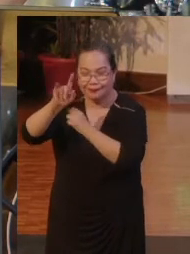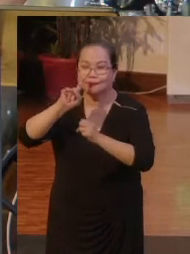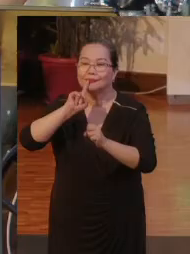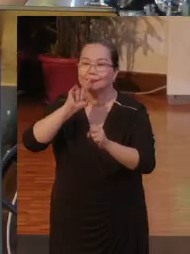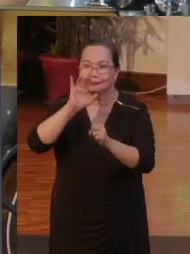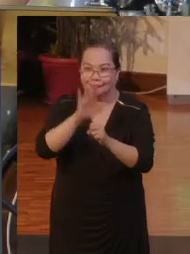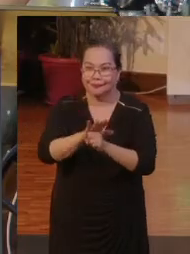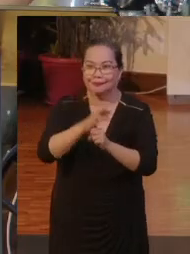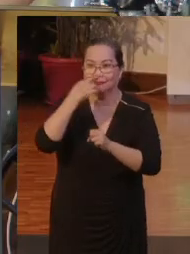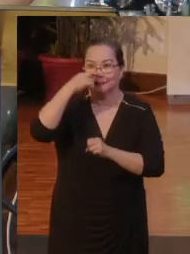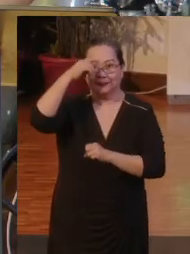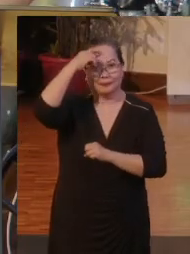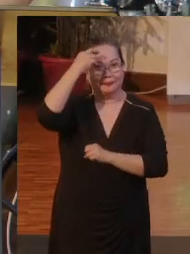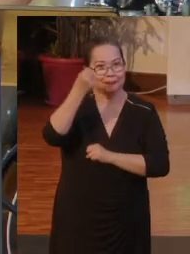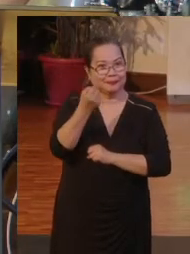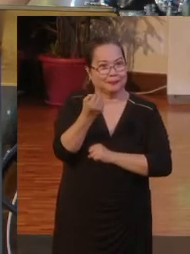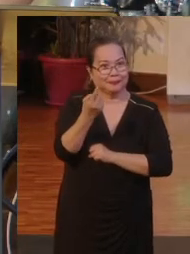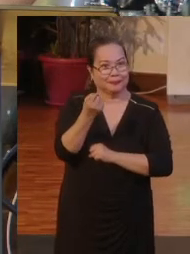sa